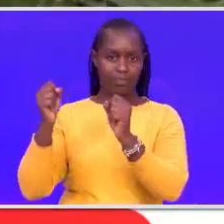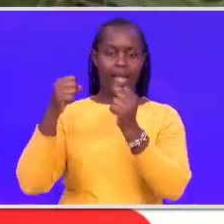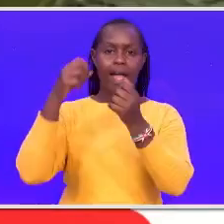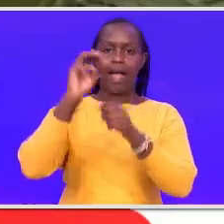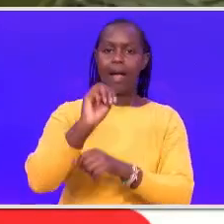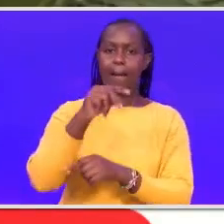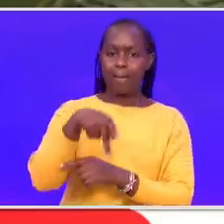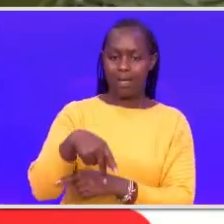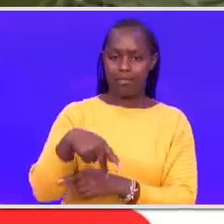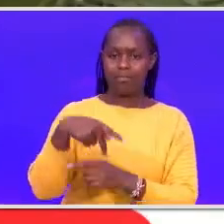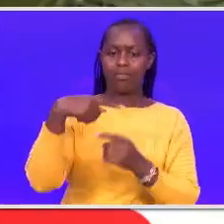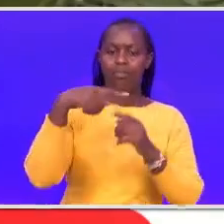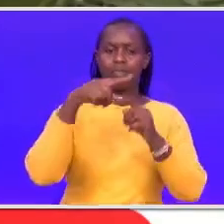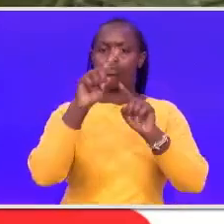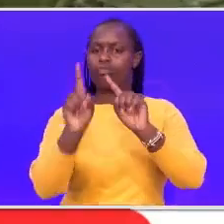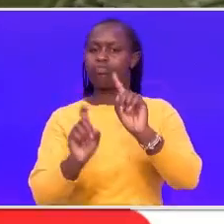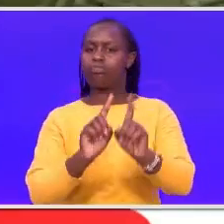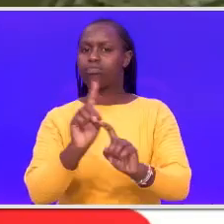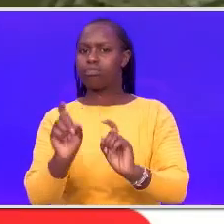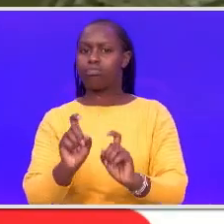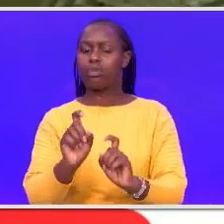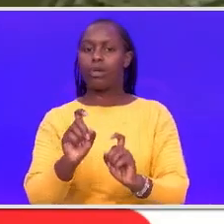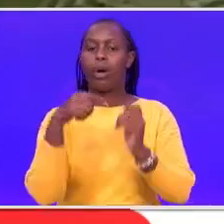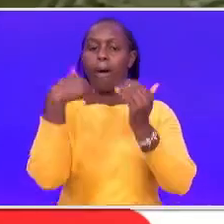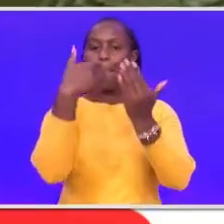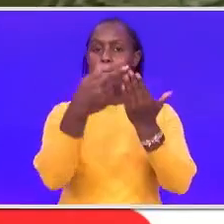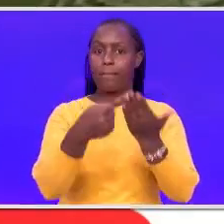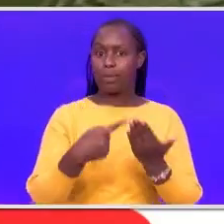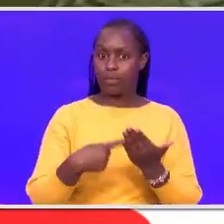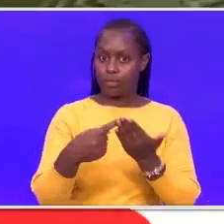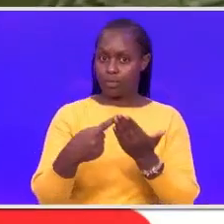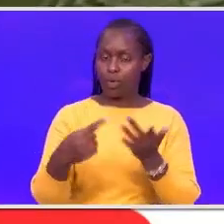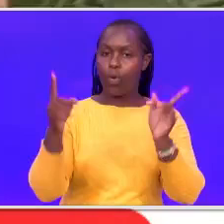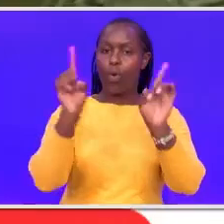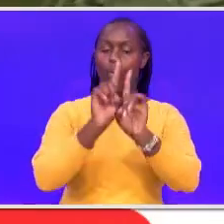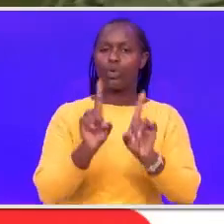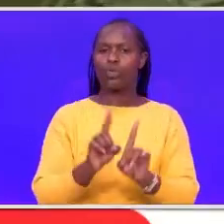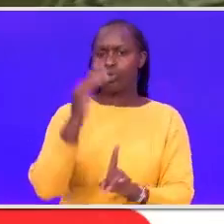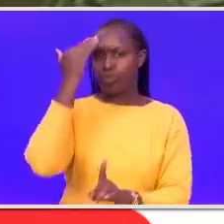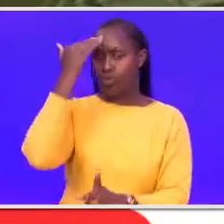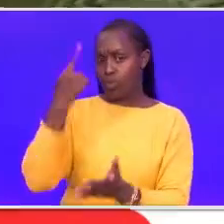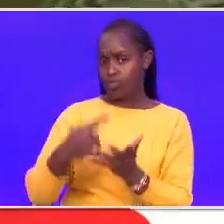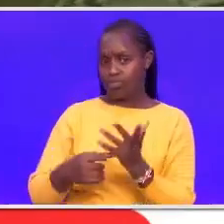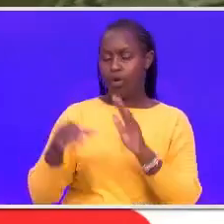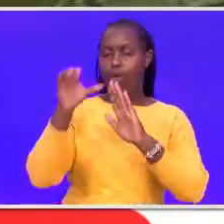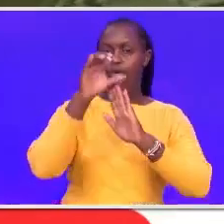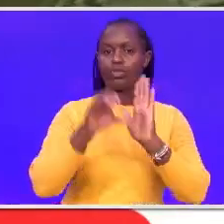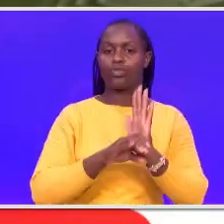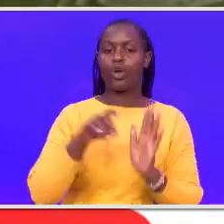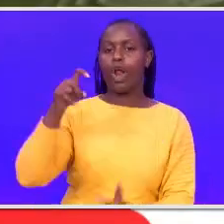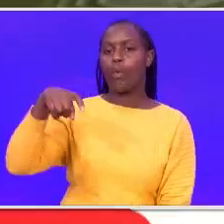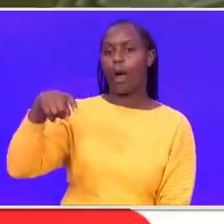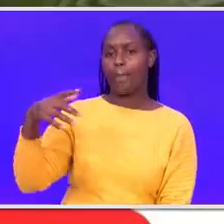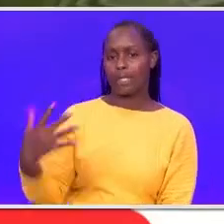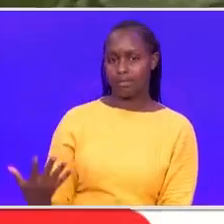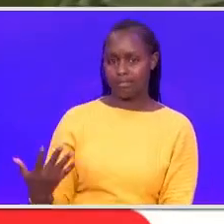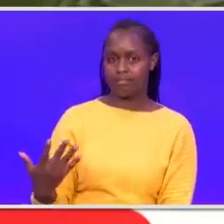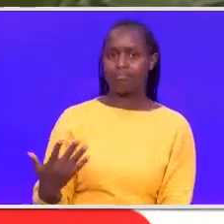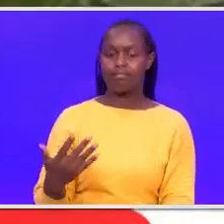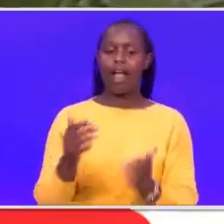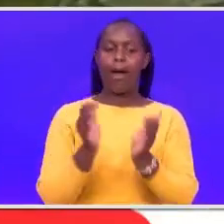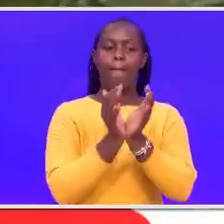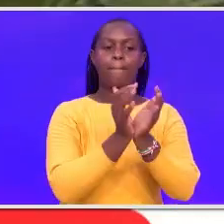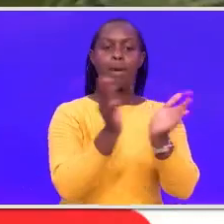interrogates those proposals. They also, because it's a requirement of the constitution, they take it for